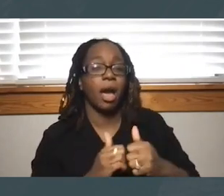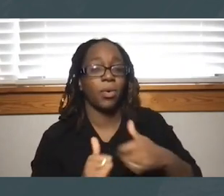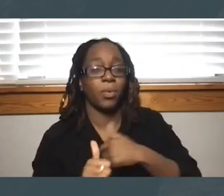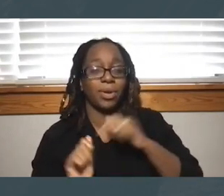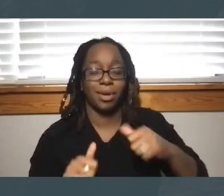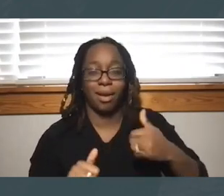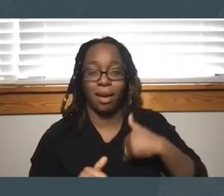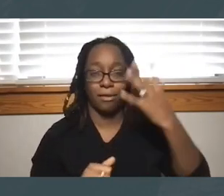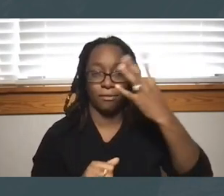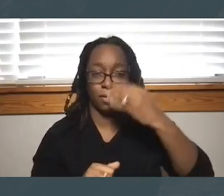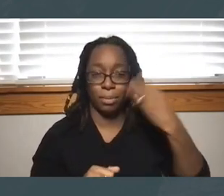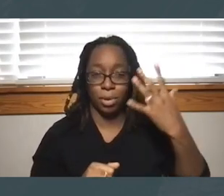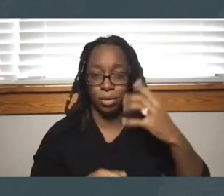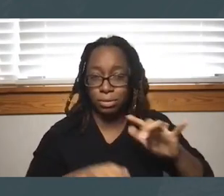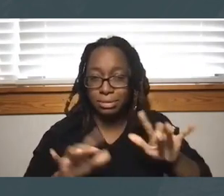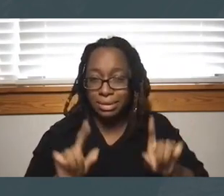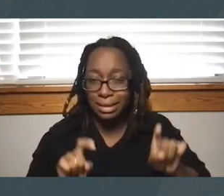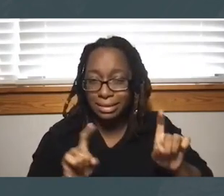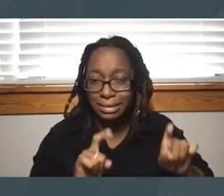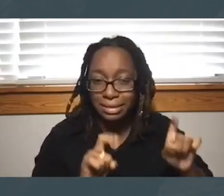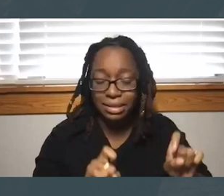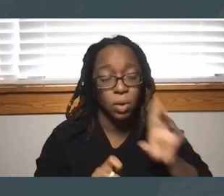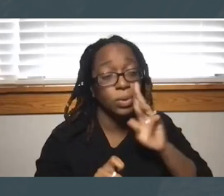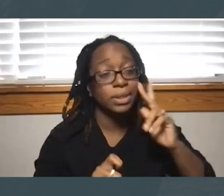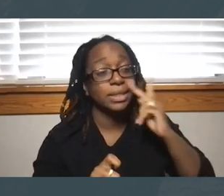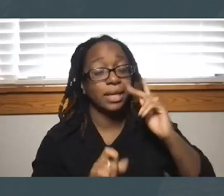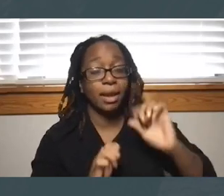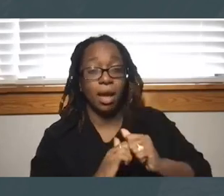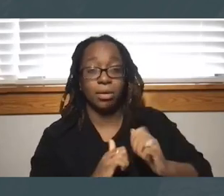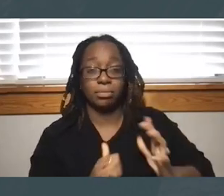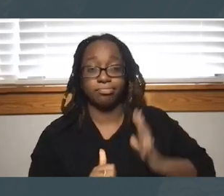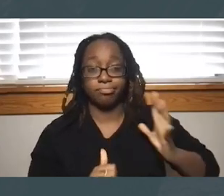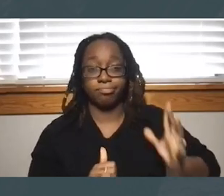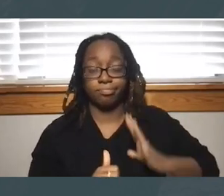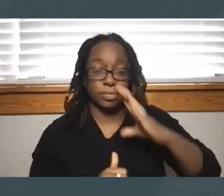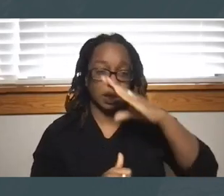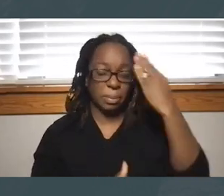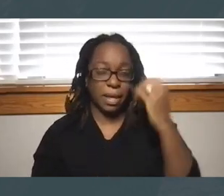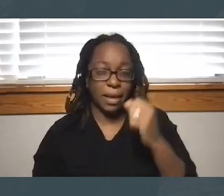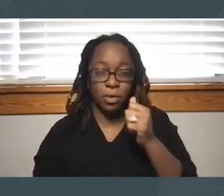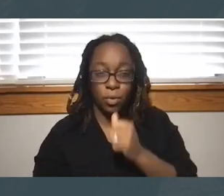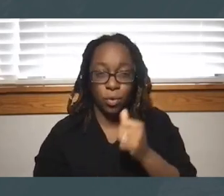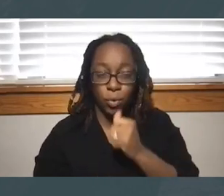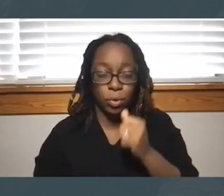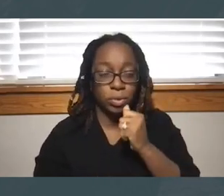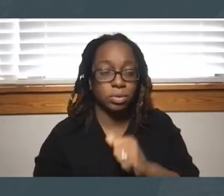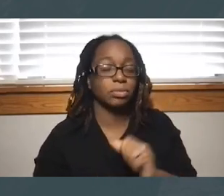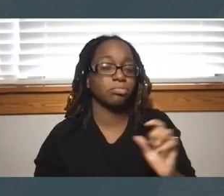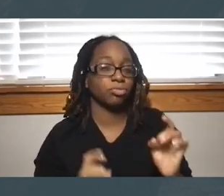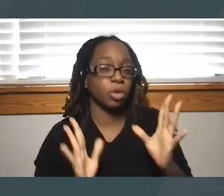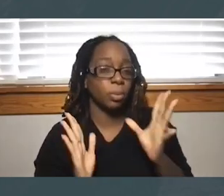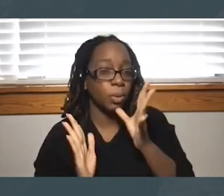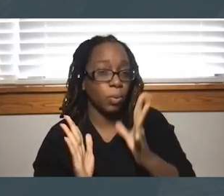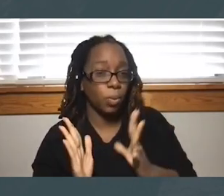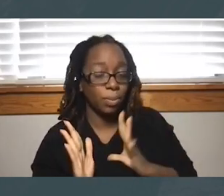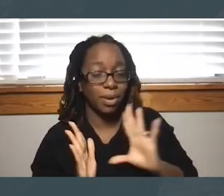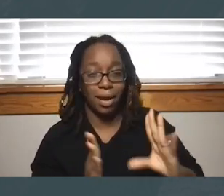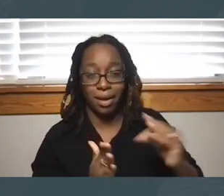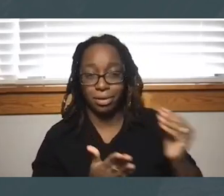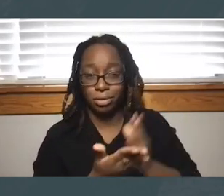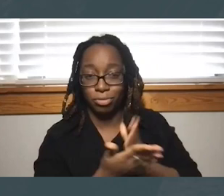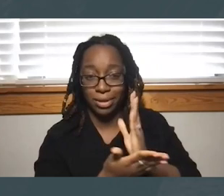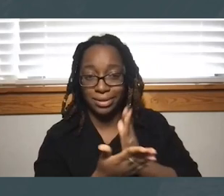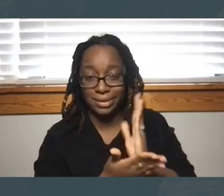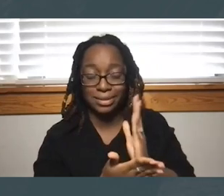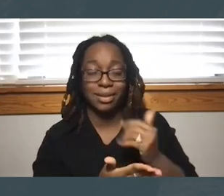Experiments, Intimate Histories of Righteous Black Girls, Troublesome Women, and Queer Radicals, which won the National Book Critics